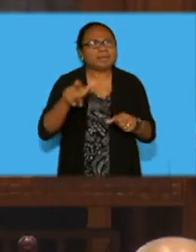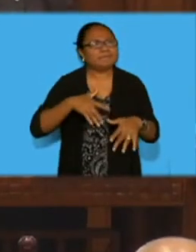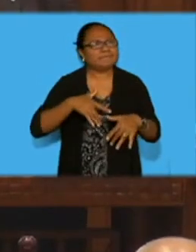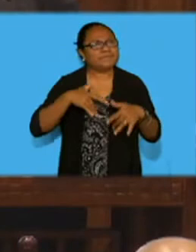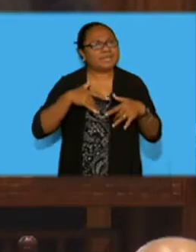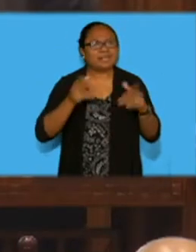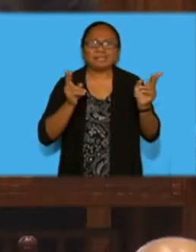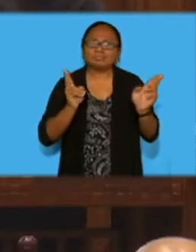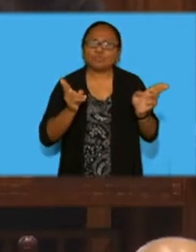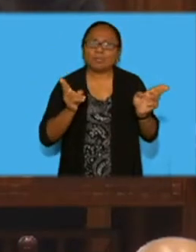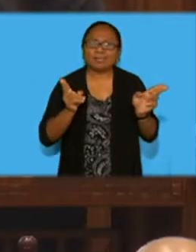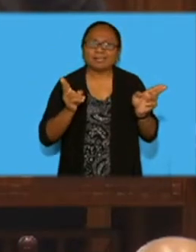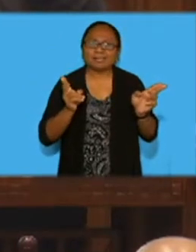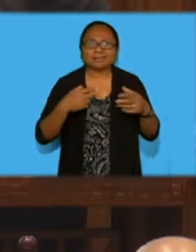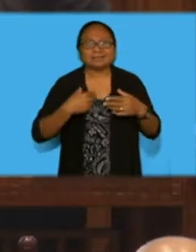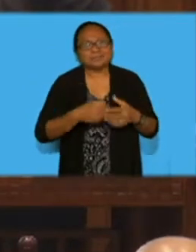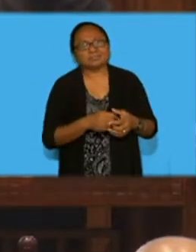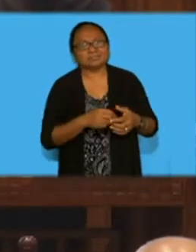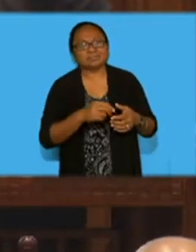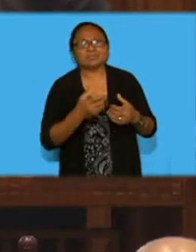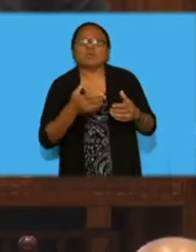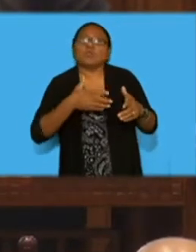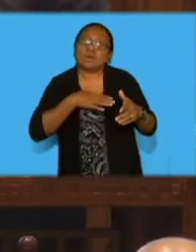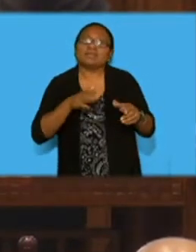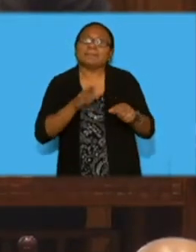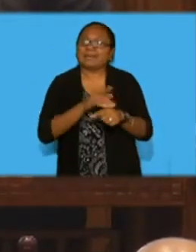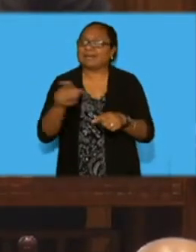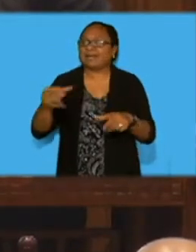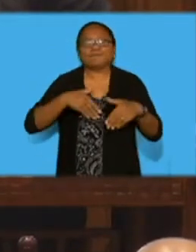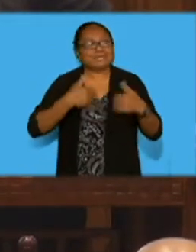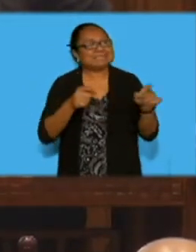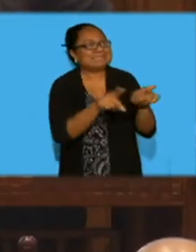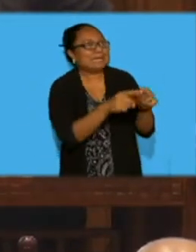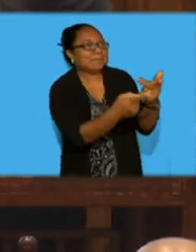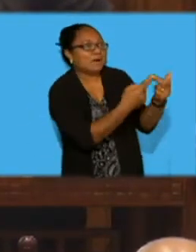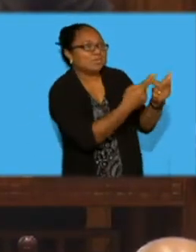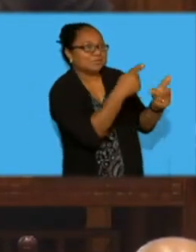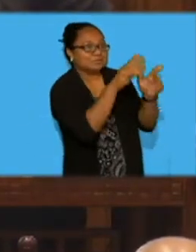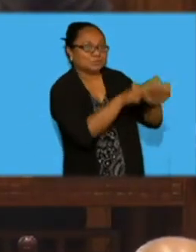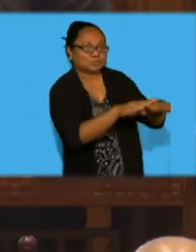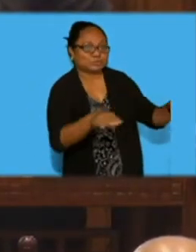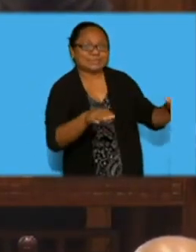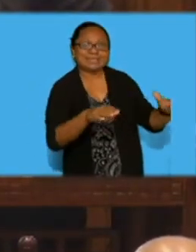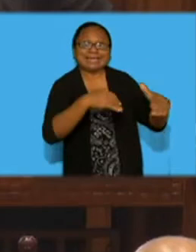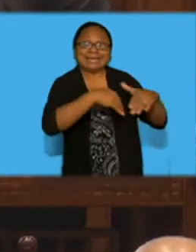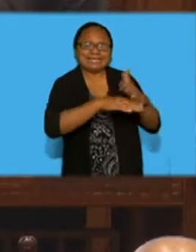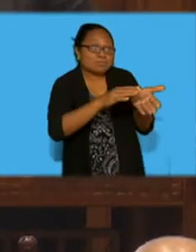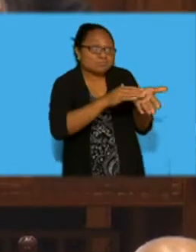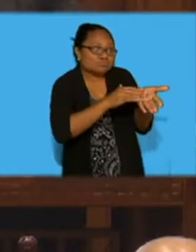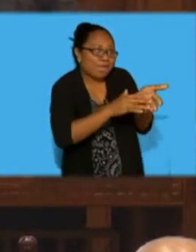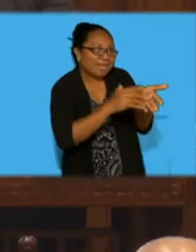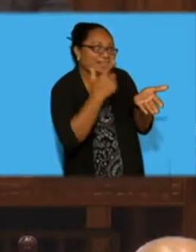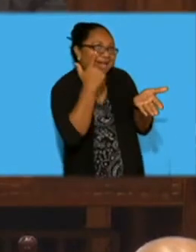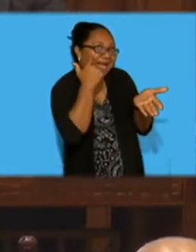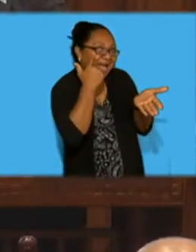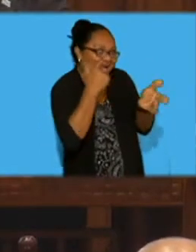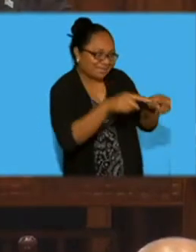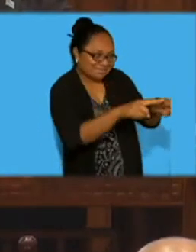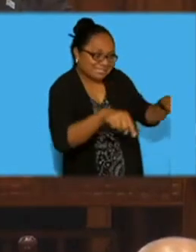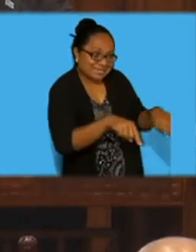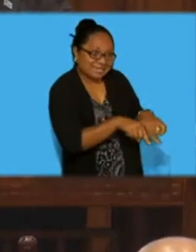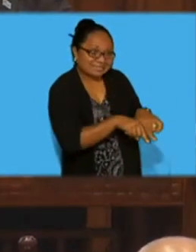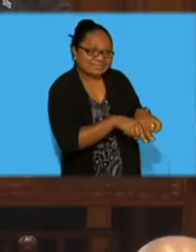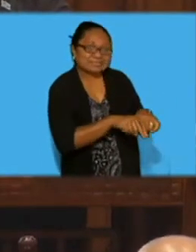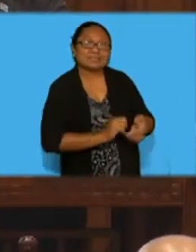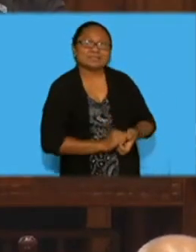into normal schools, Madam Speaker. Madam Speaker, the Braille Eye Slate that we have donated to the